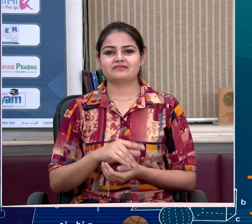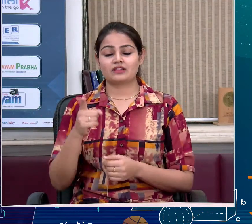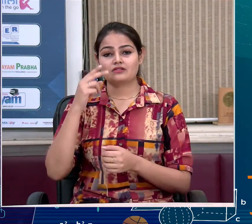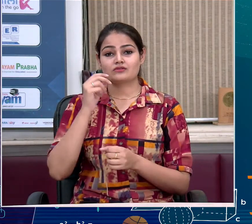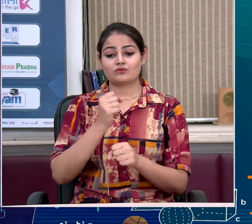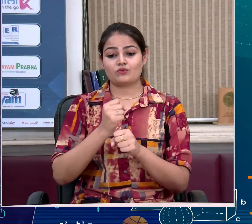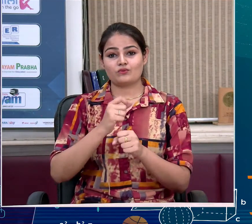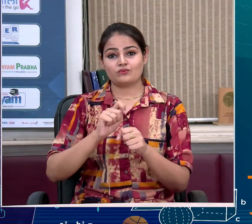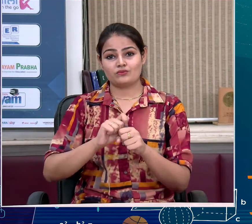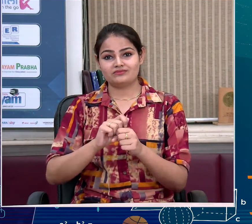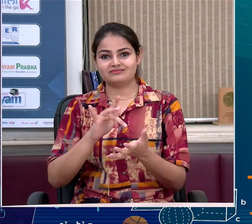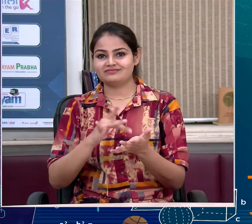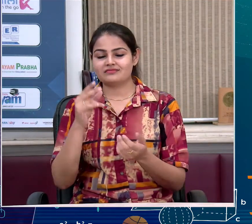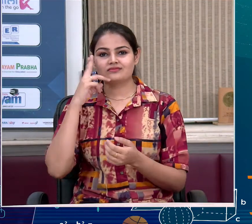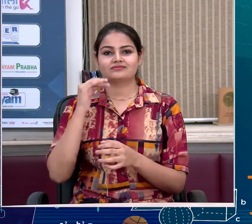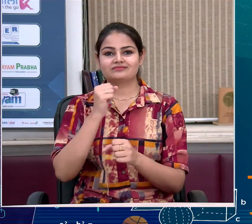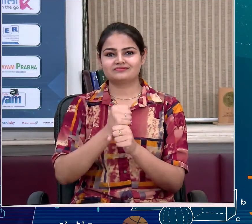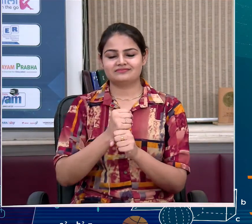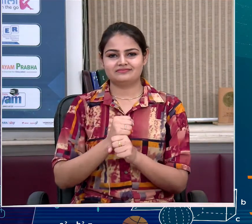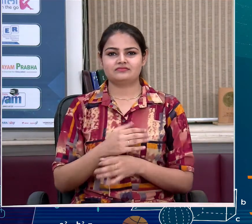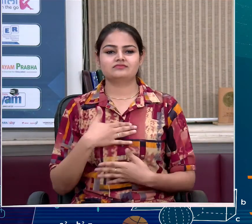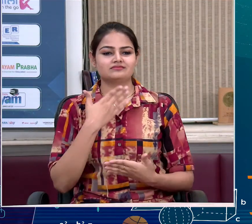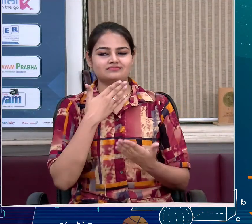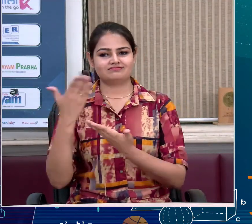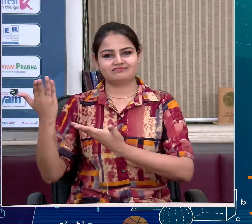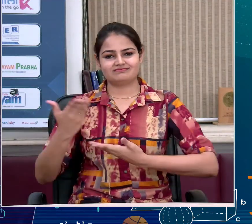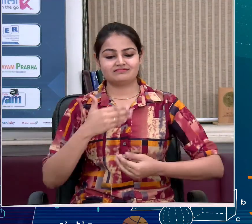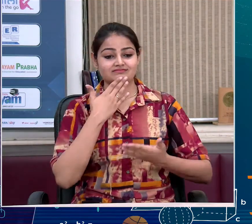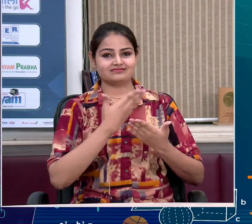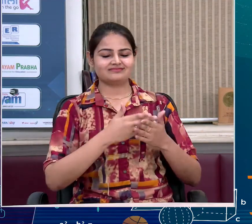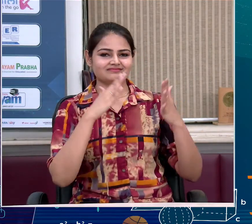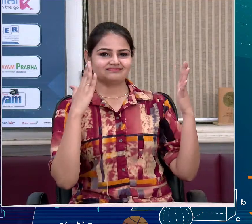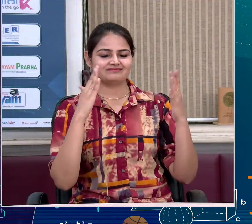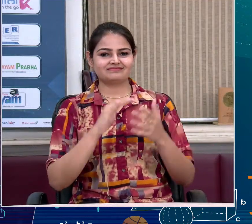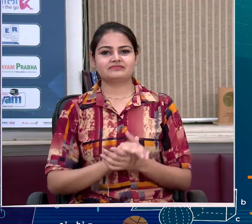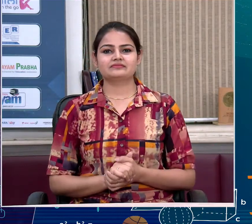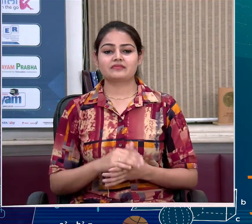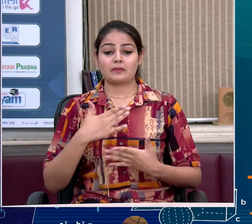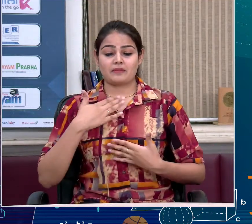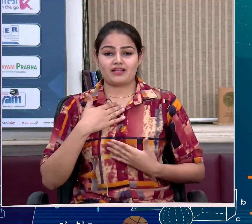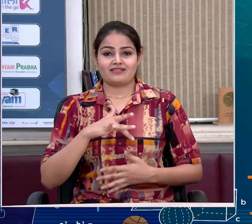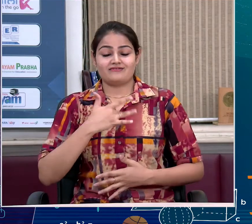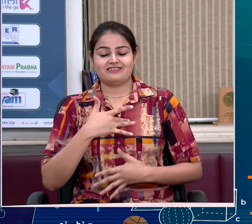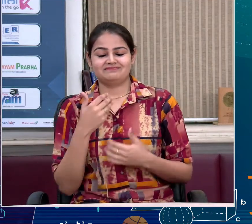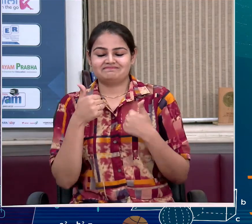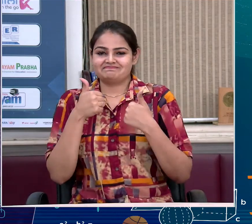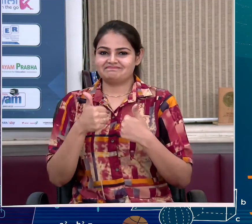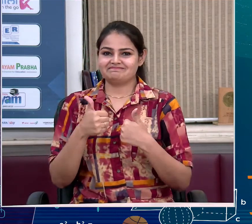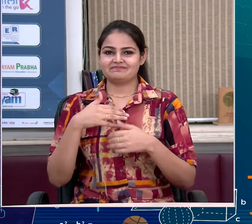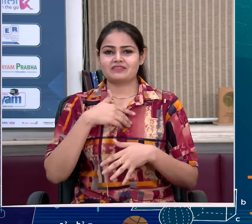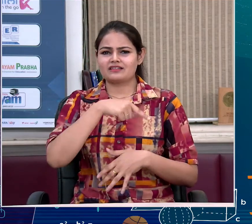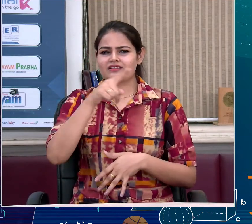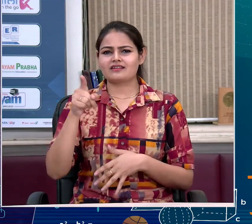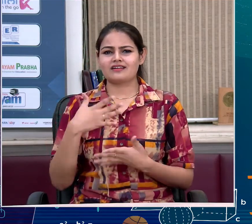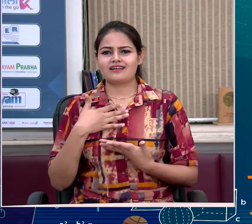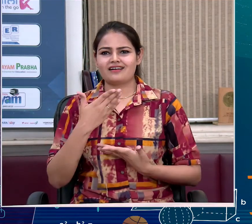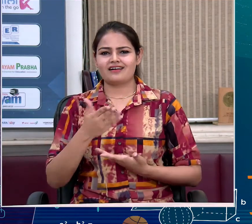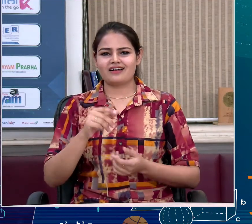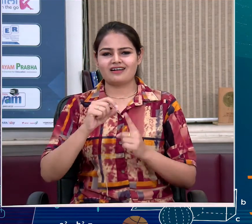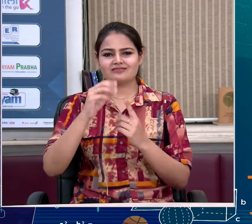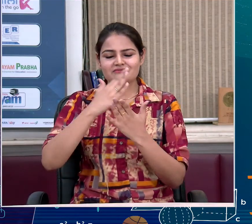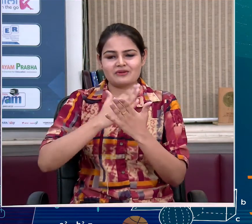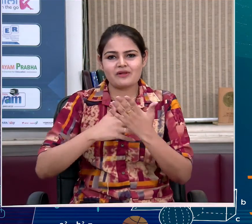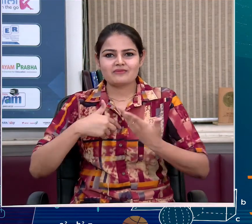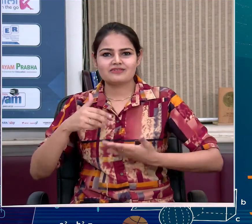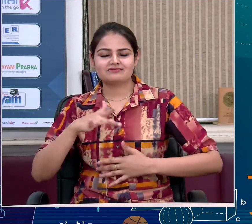program. Thank you so much, Ms. Priti. It's a pleasure to be here. Looking forward for an interesting session with you